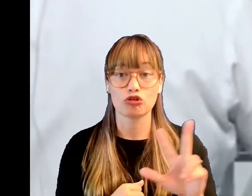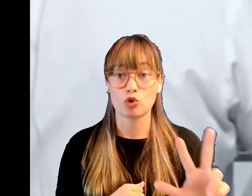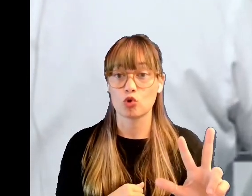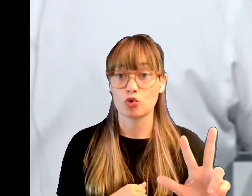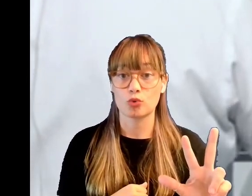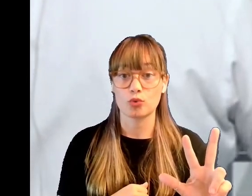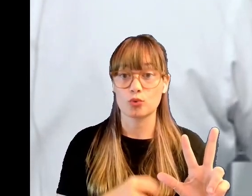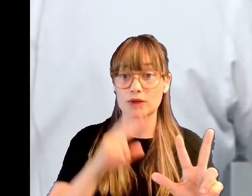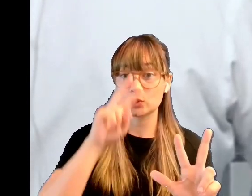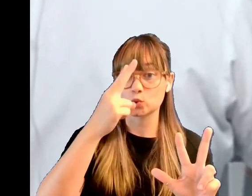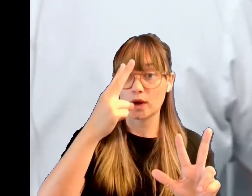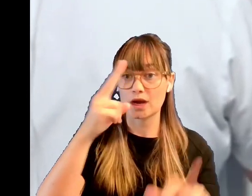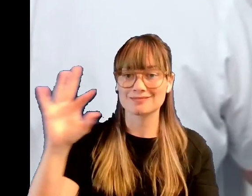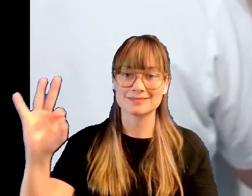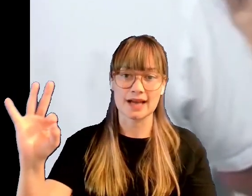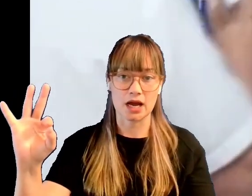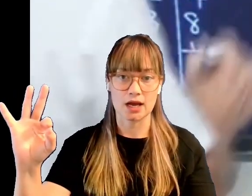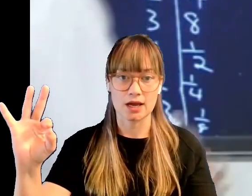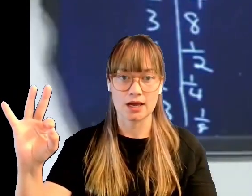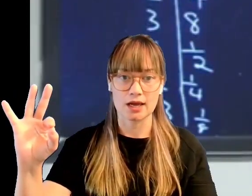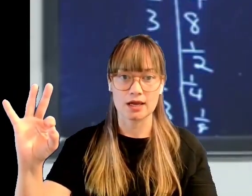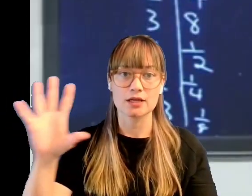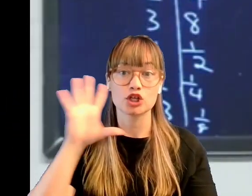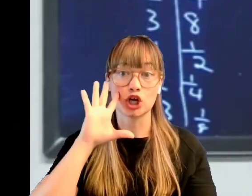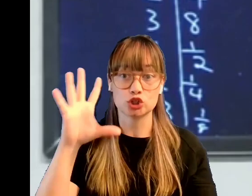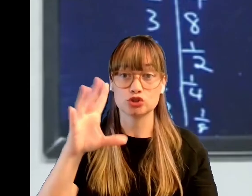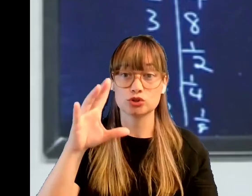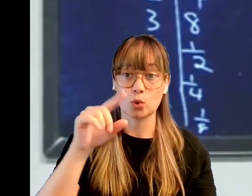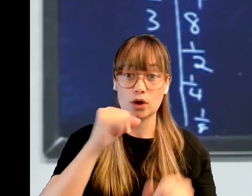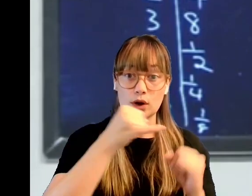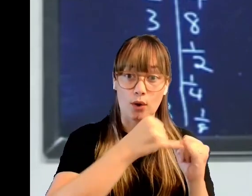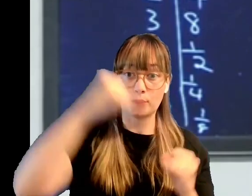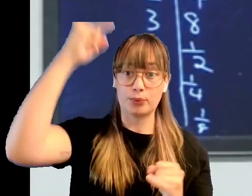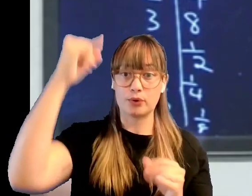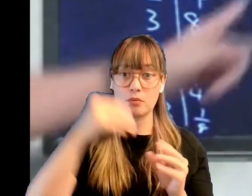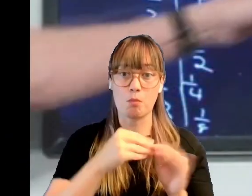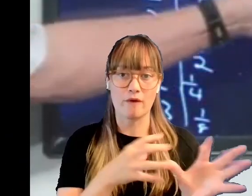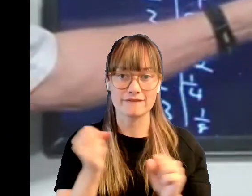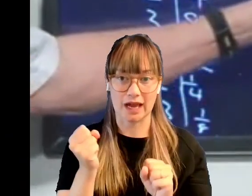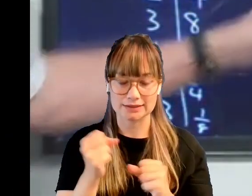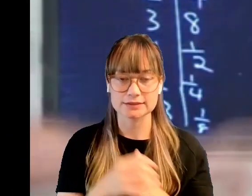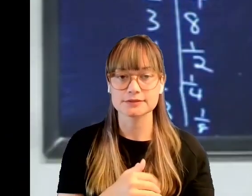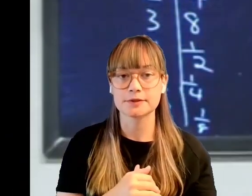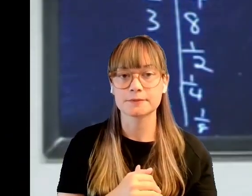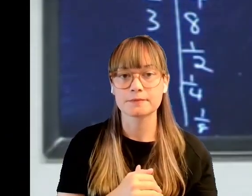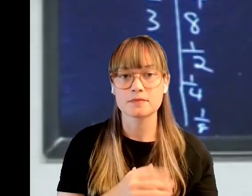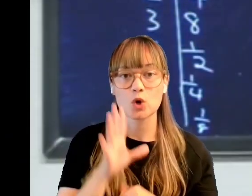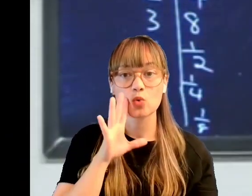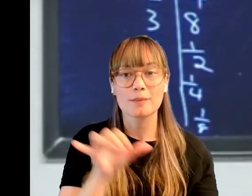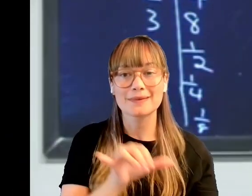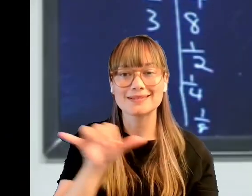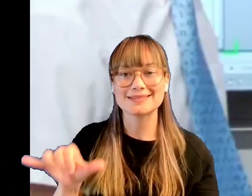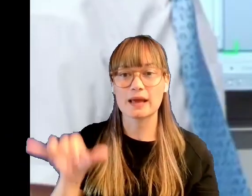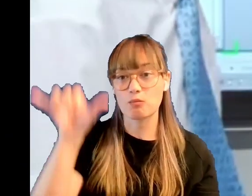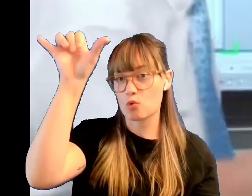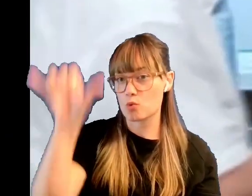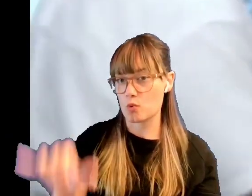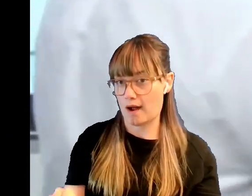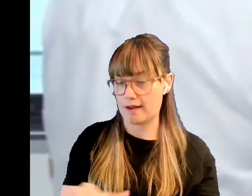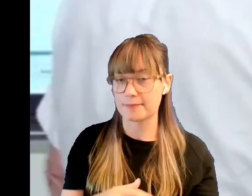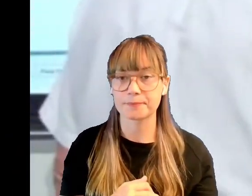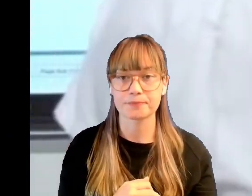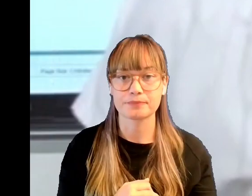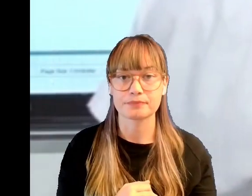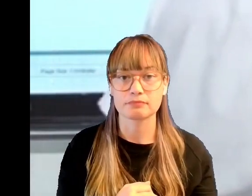it would grow even faster, okay? But it would have that same y-intercept.